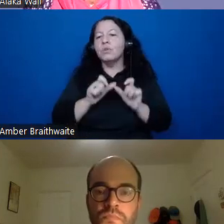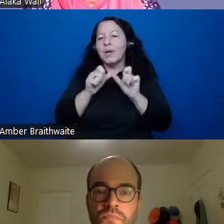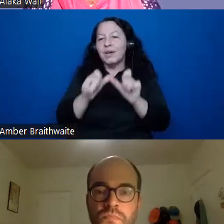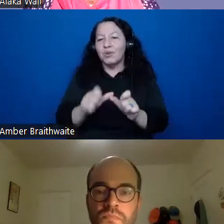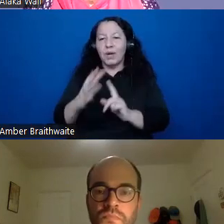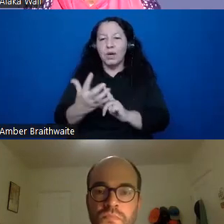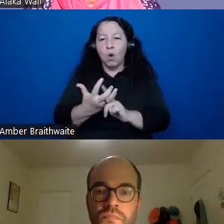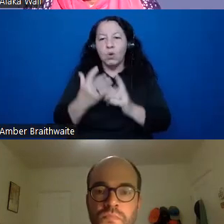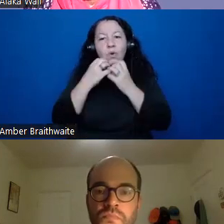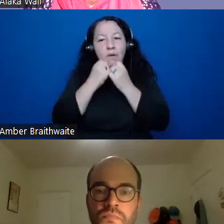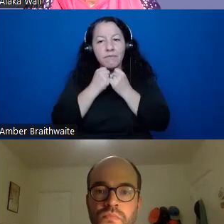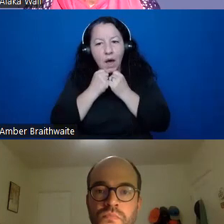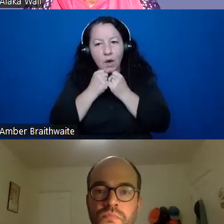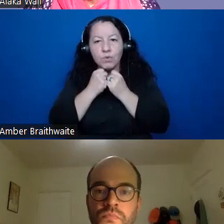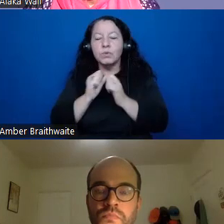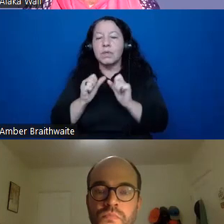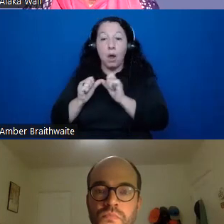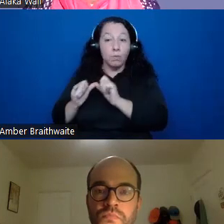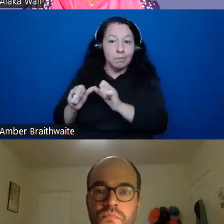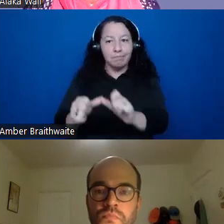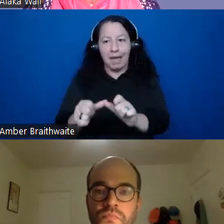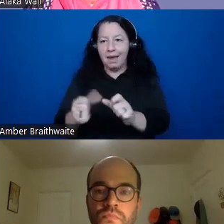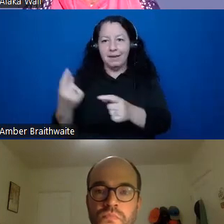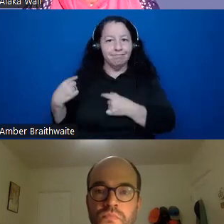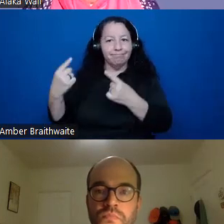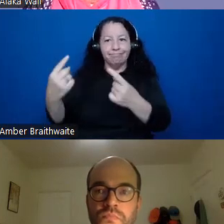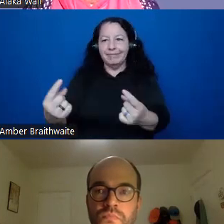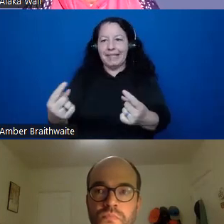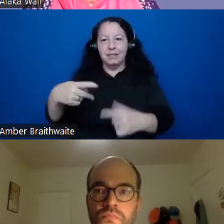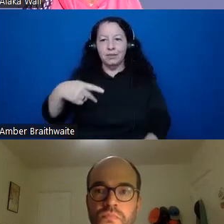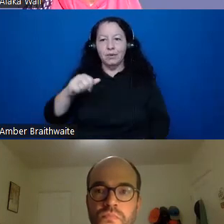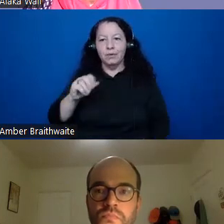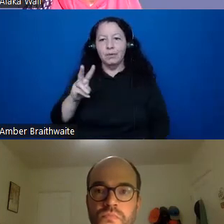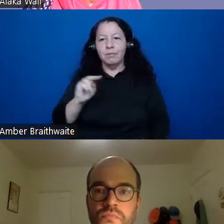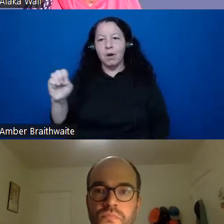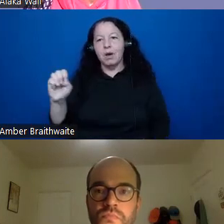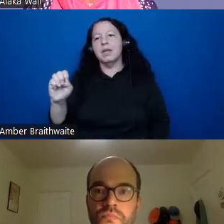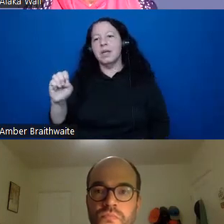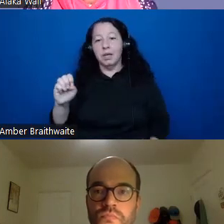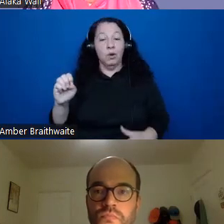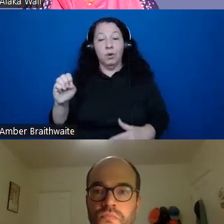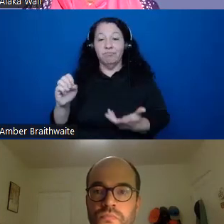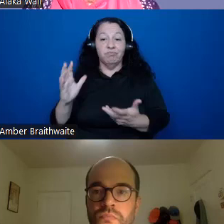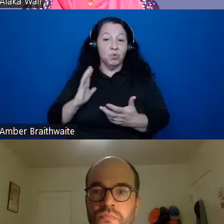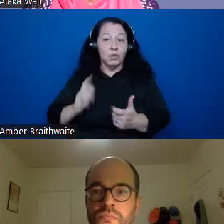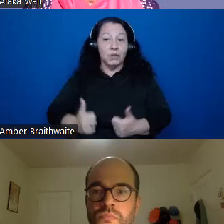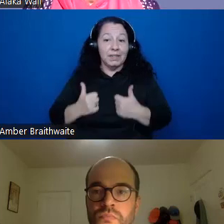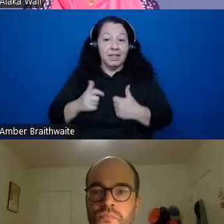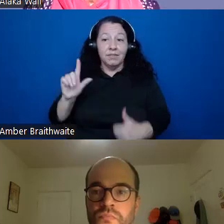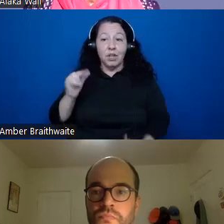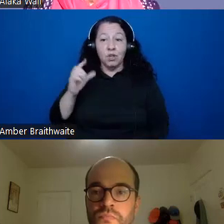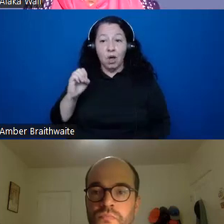that have remained since the time that Pawnee were living in lodges. So it's really great. In the